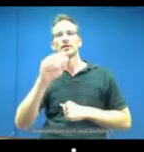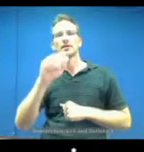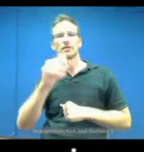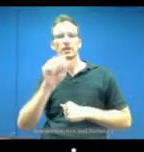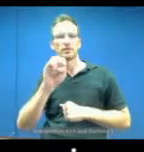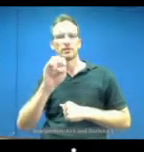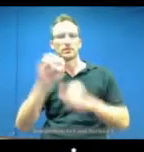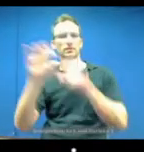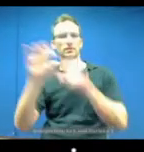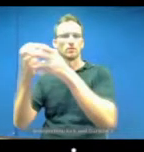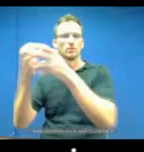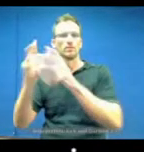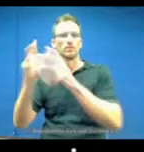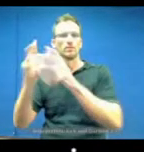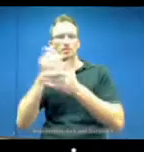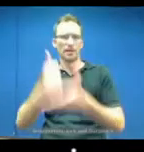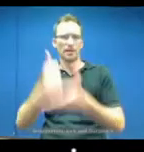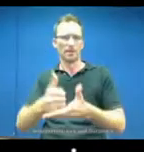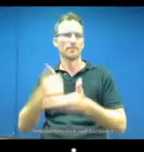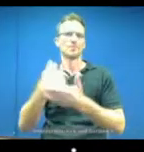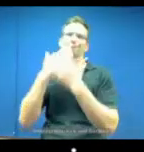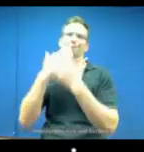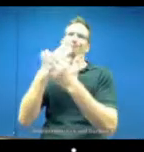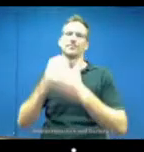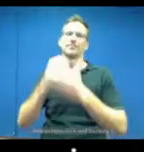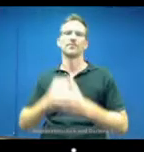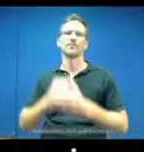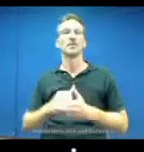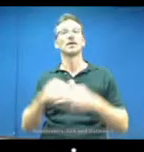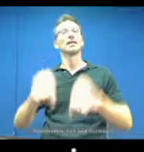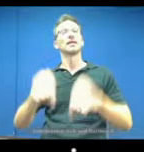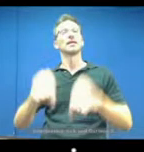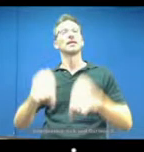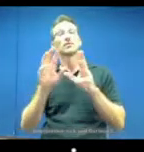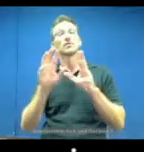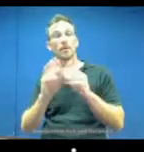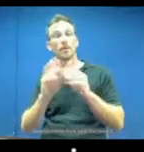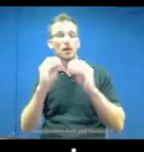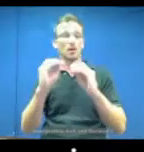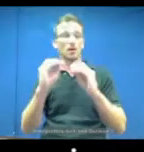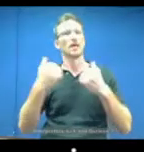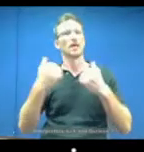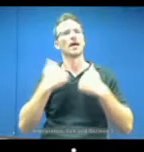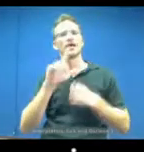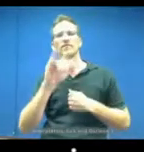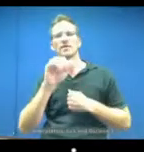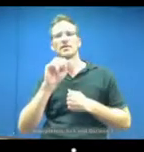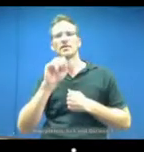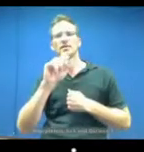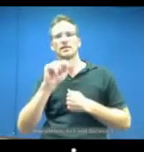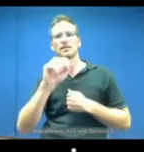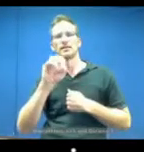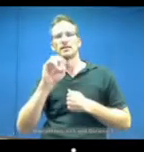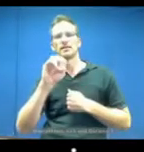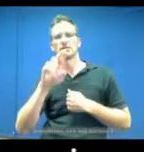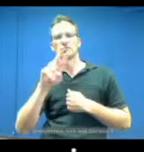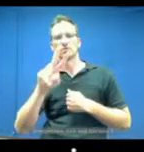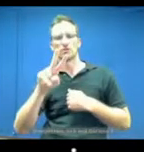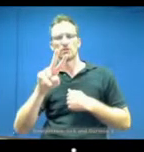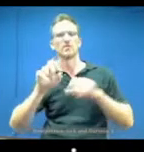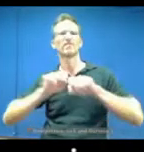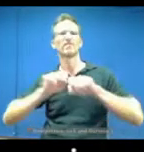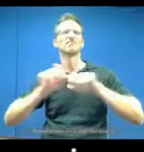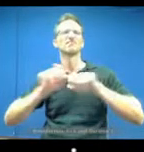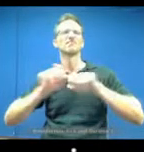There is a listserv associated with these webinars. I will send out an email tomorrow giving the information for that. The listservs